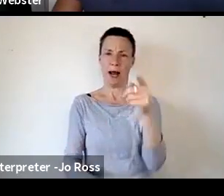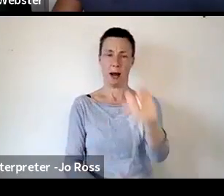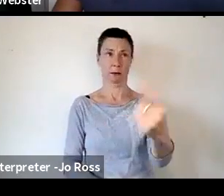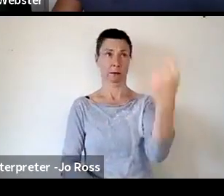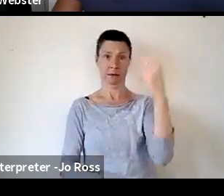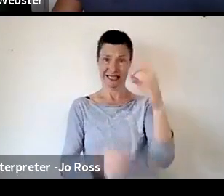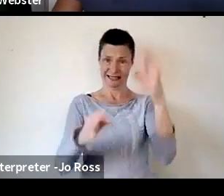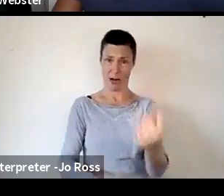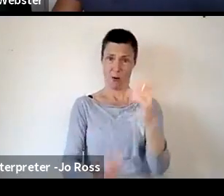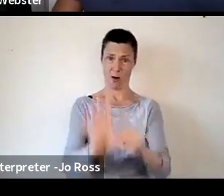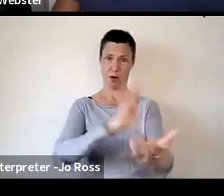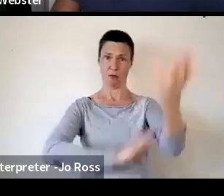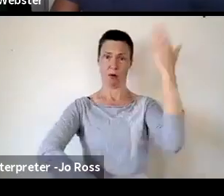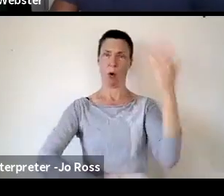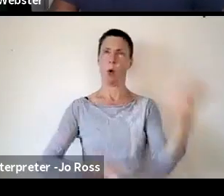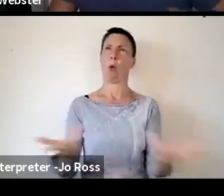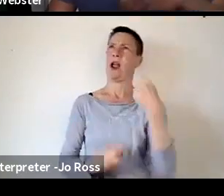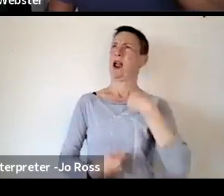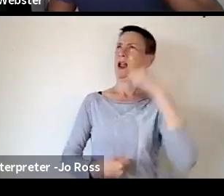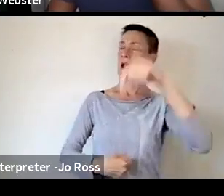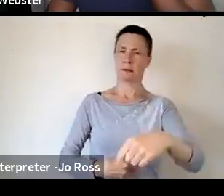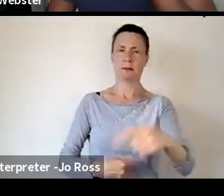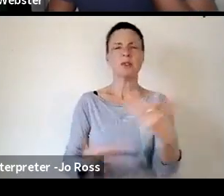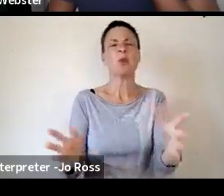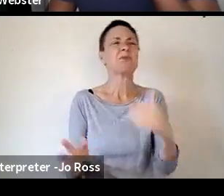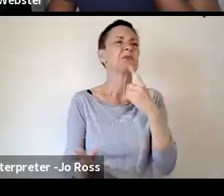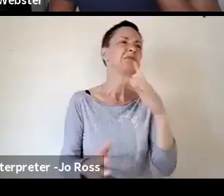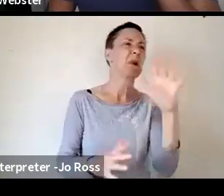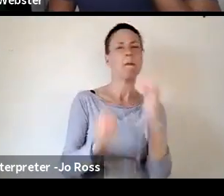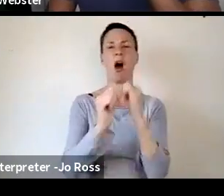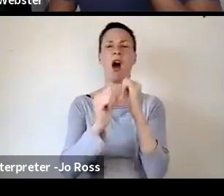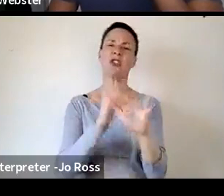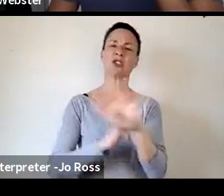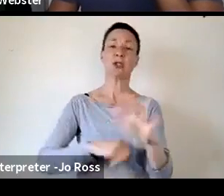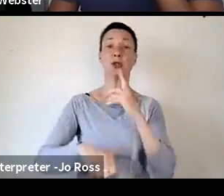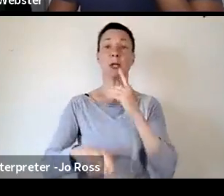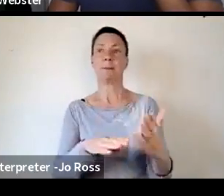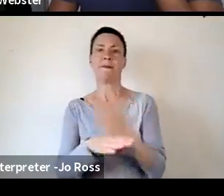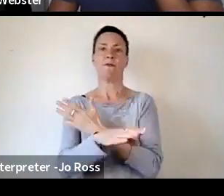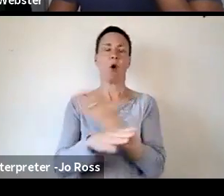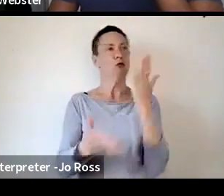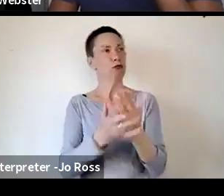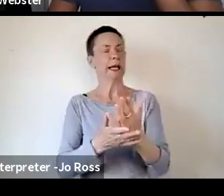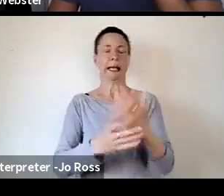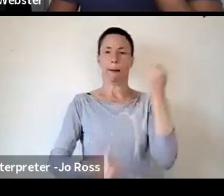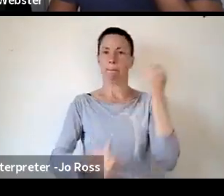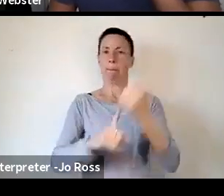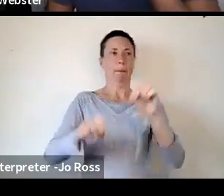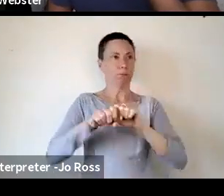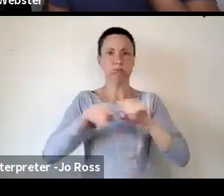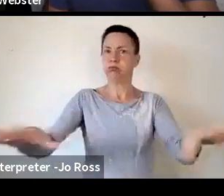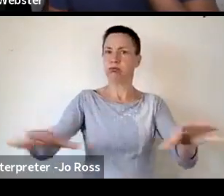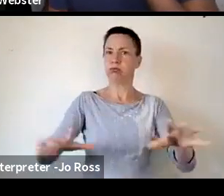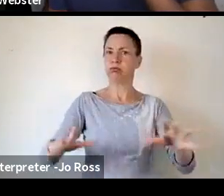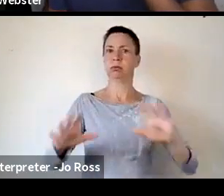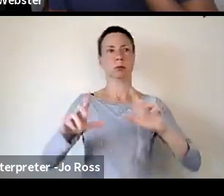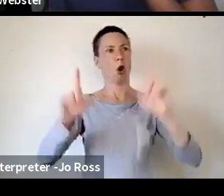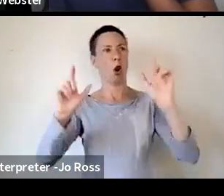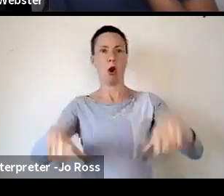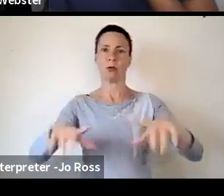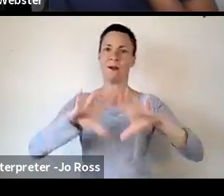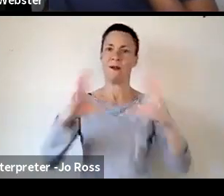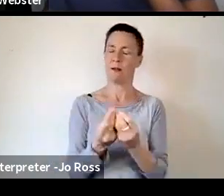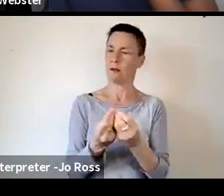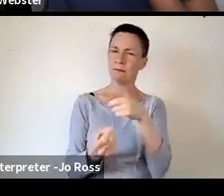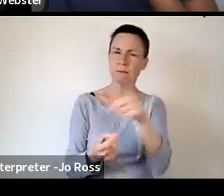year ago. So just let's say it was sort of March time, just before the pandemic truly hit. What were you all